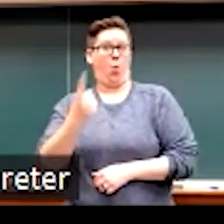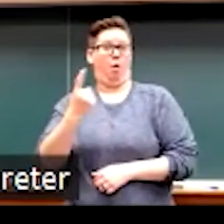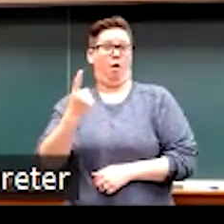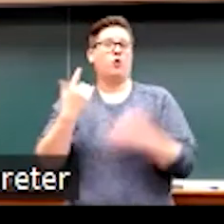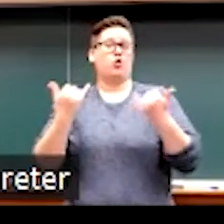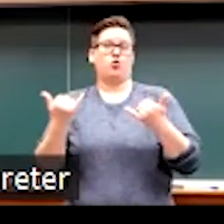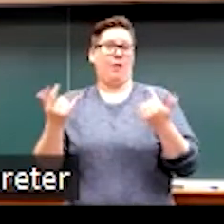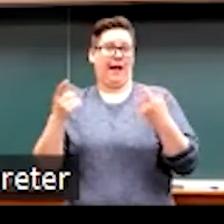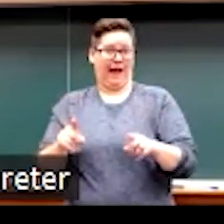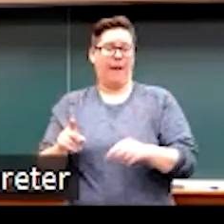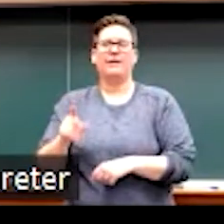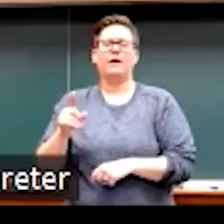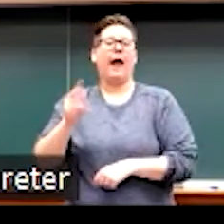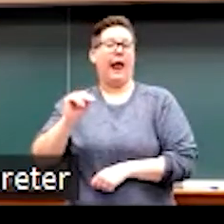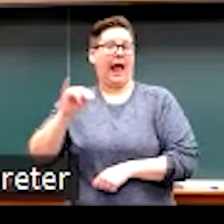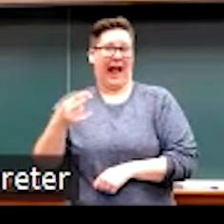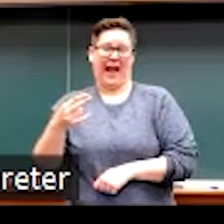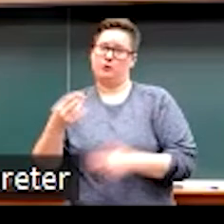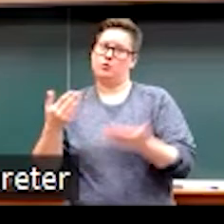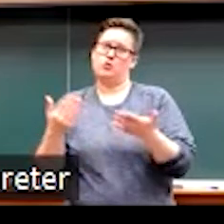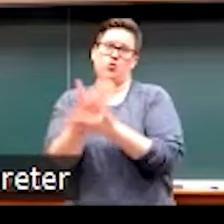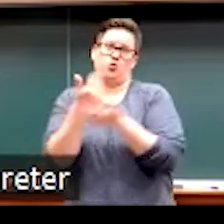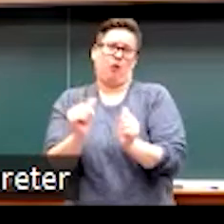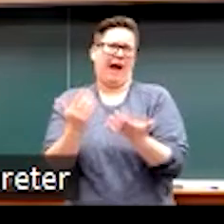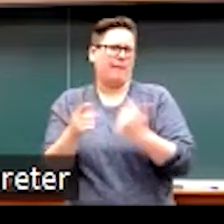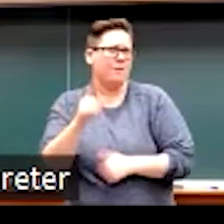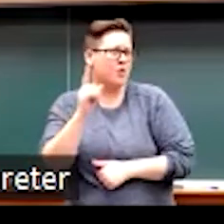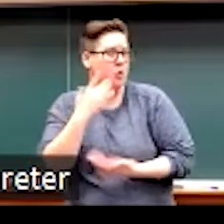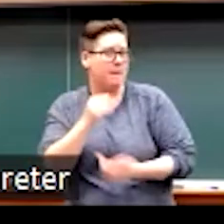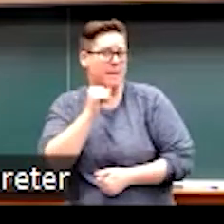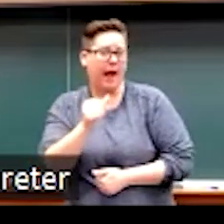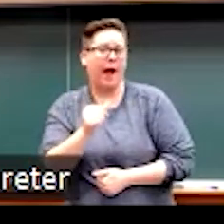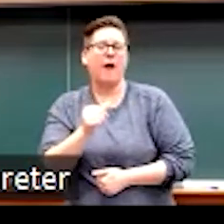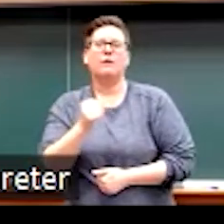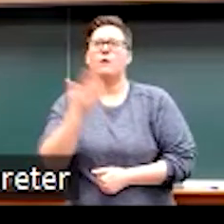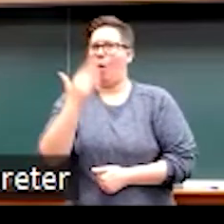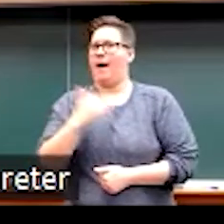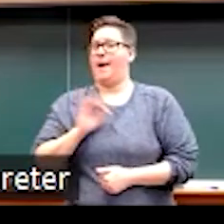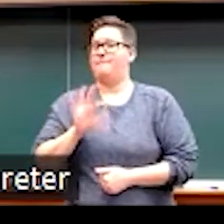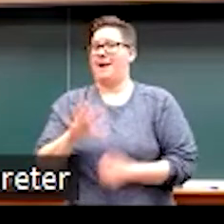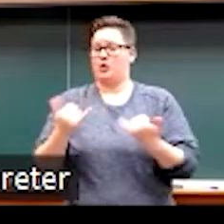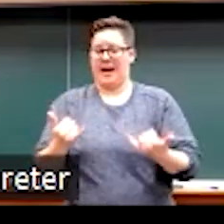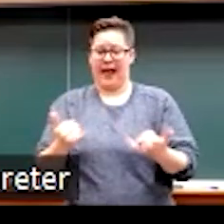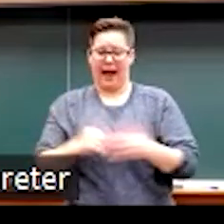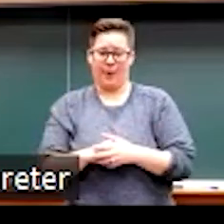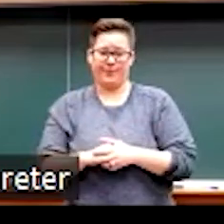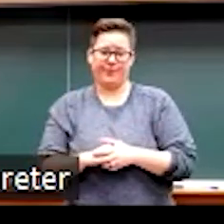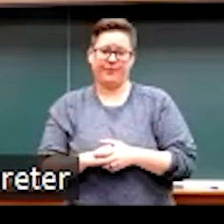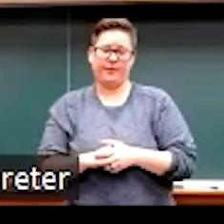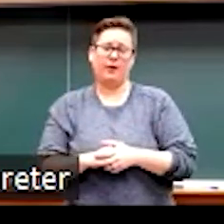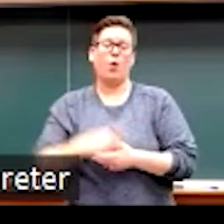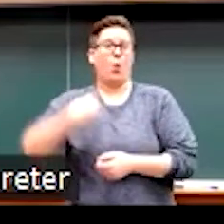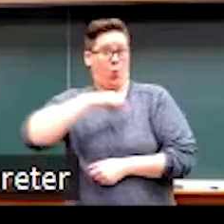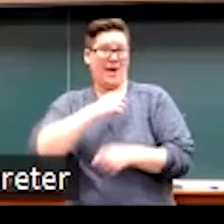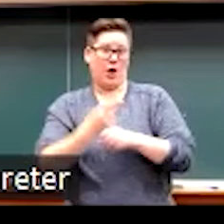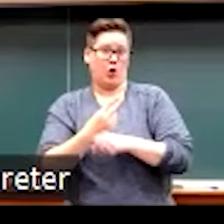currently underway, a historic effort by NIH. You may or may not have heard about this. The reason that I'm mentioning it here today is because